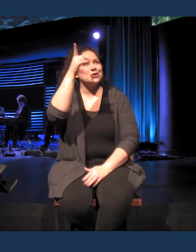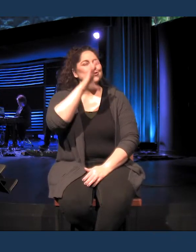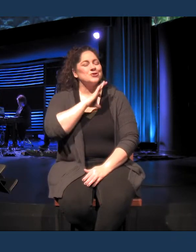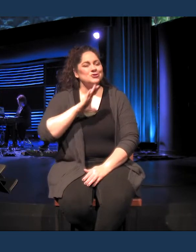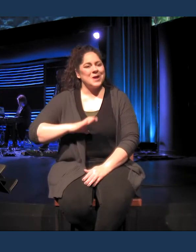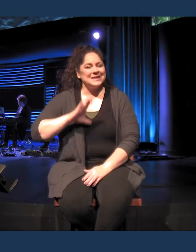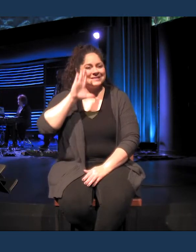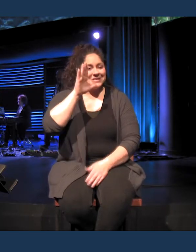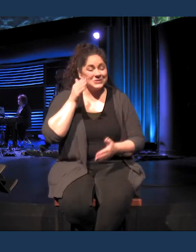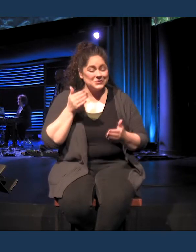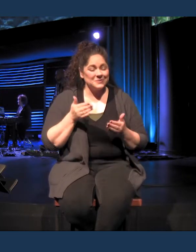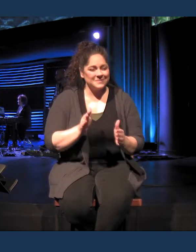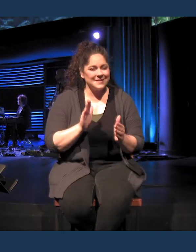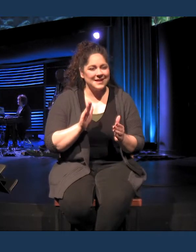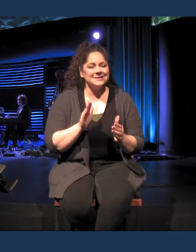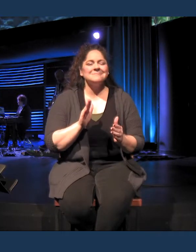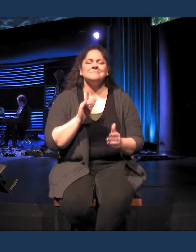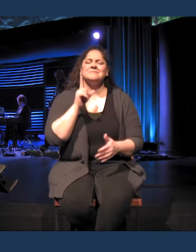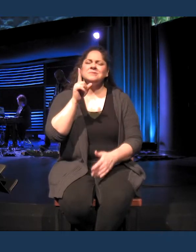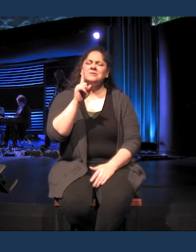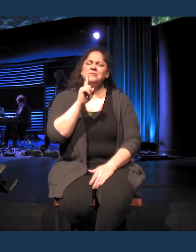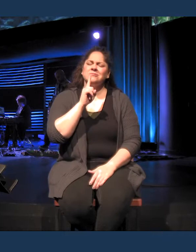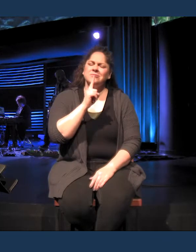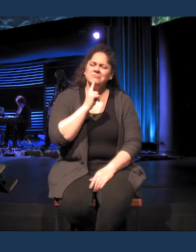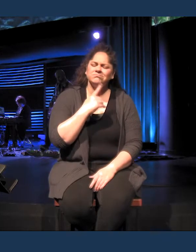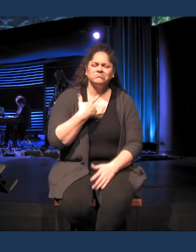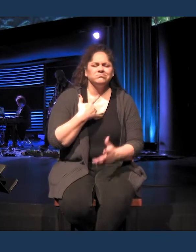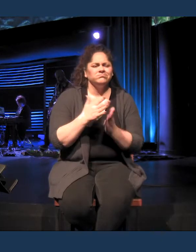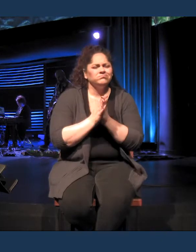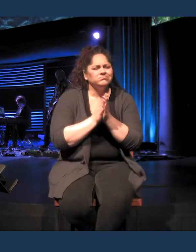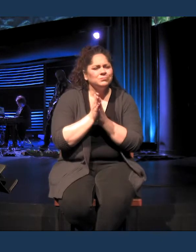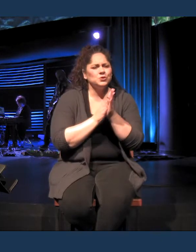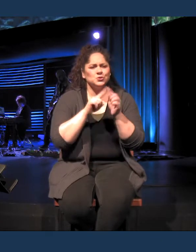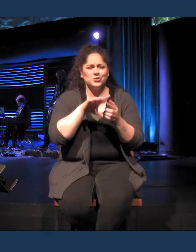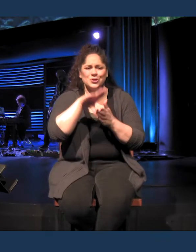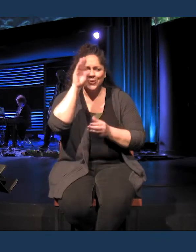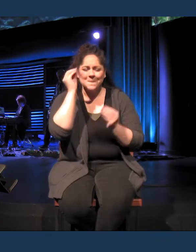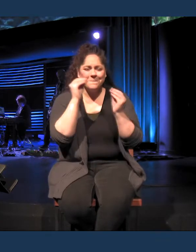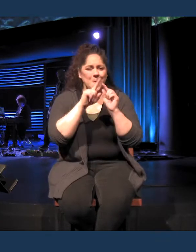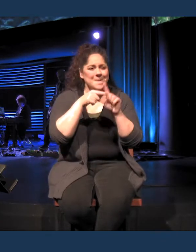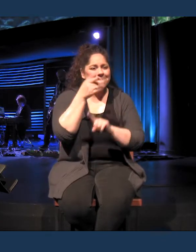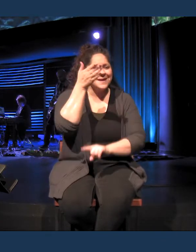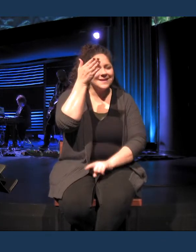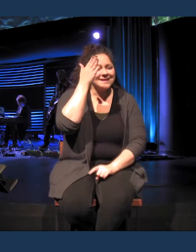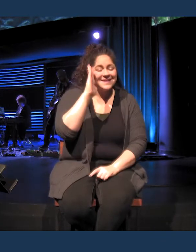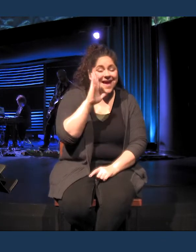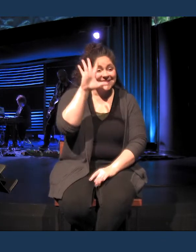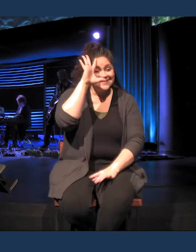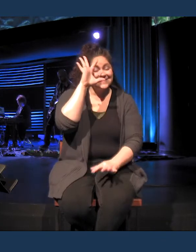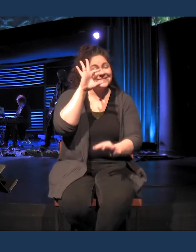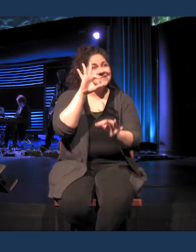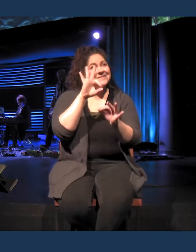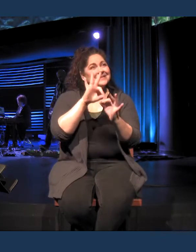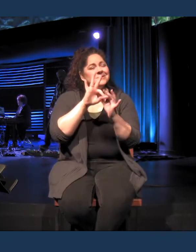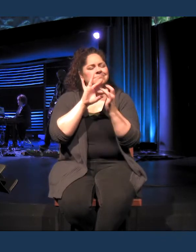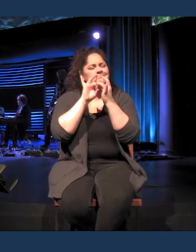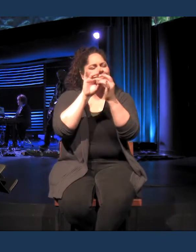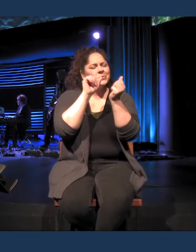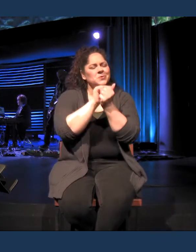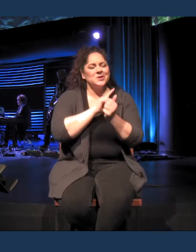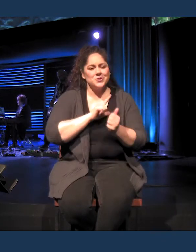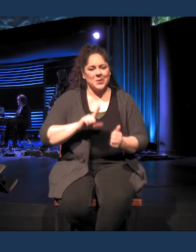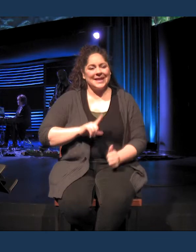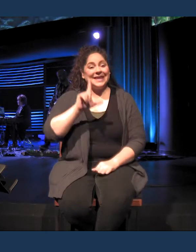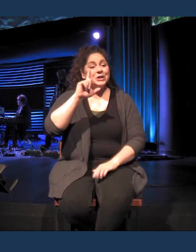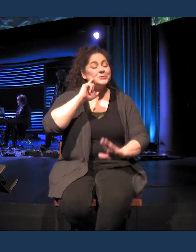Jesus. He has a yearning to learn more about God. His faith is placed in the Lord, and he recognizes that